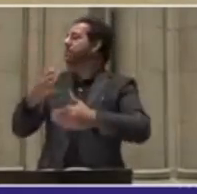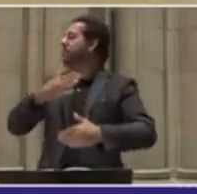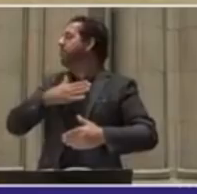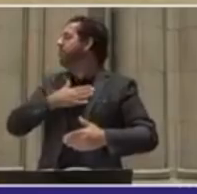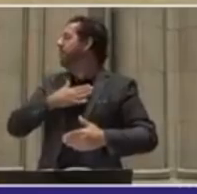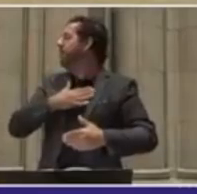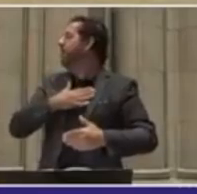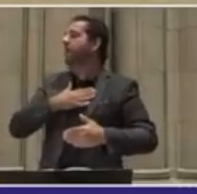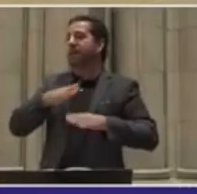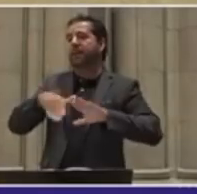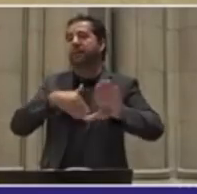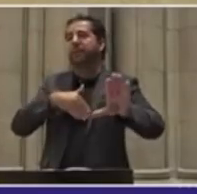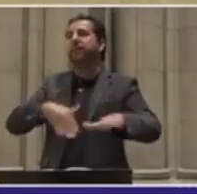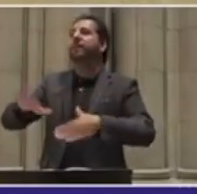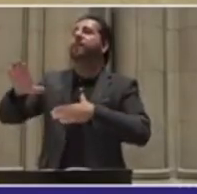guide my